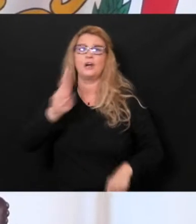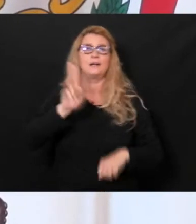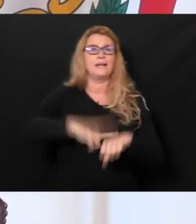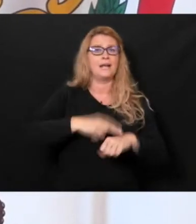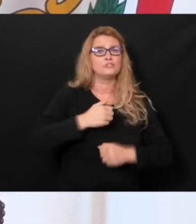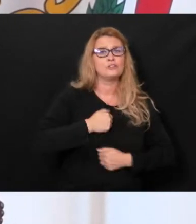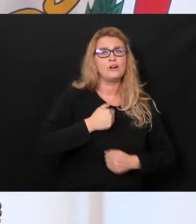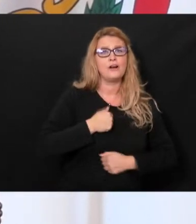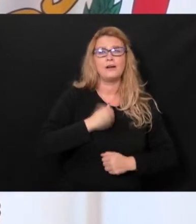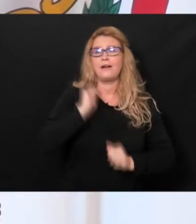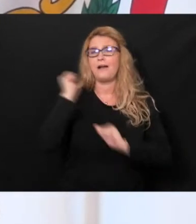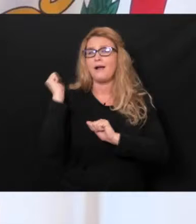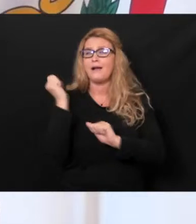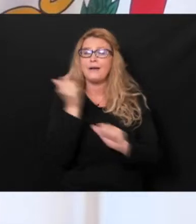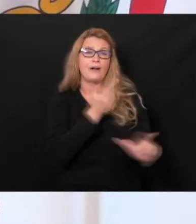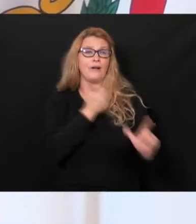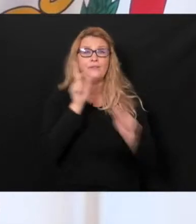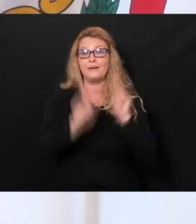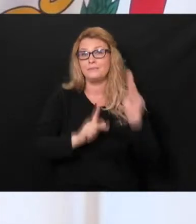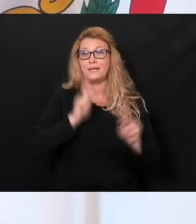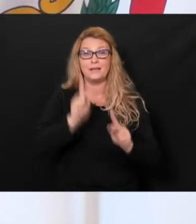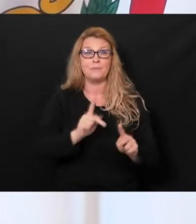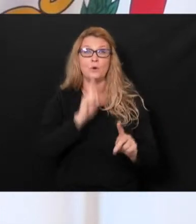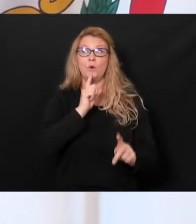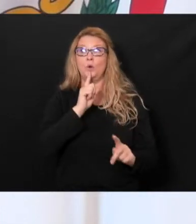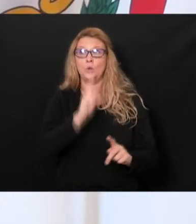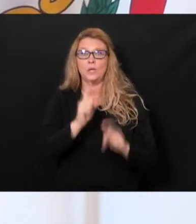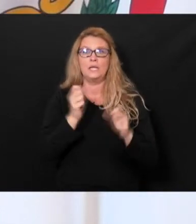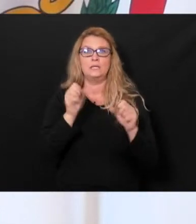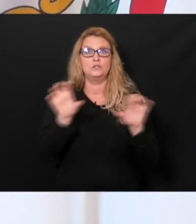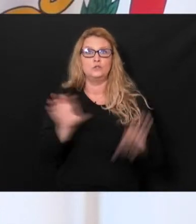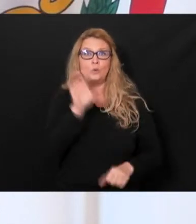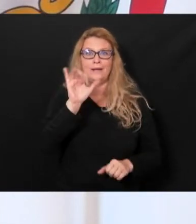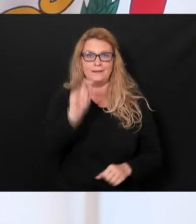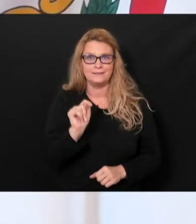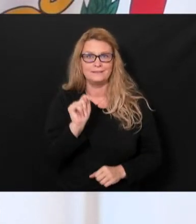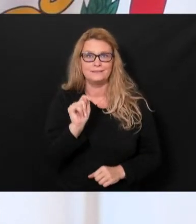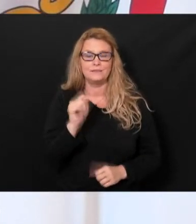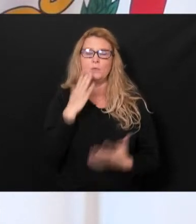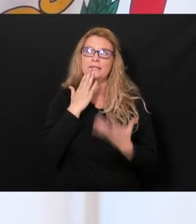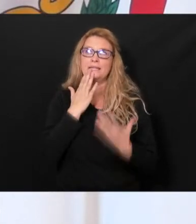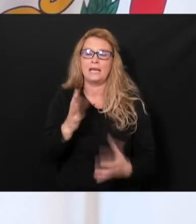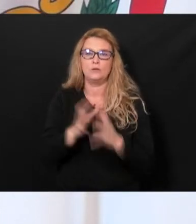Guard, all those that are making this a reality, and we thank them beyond belief.